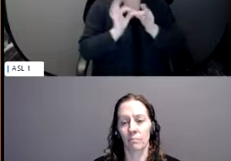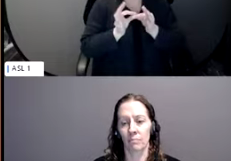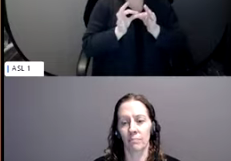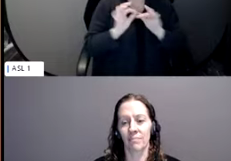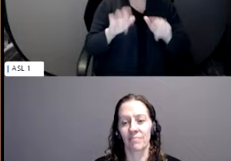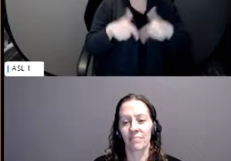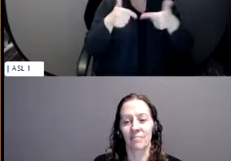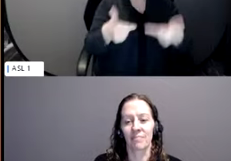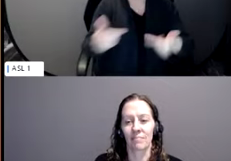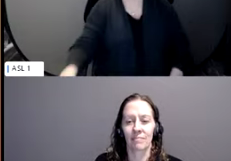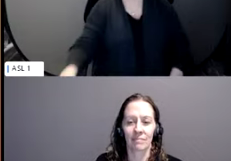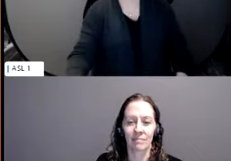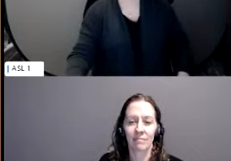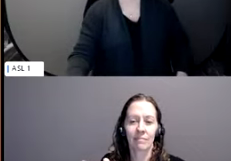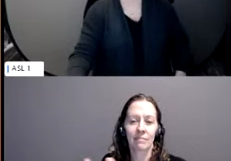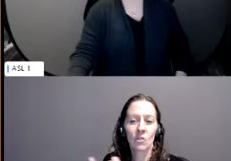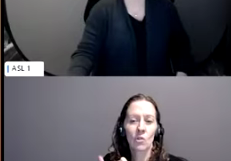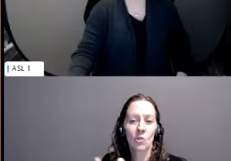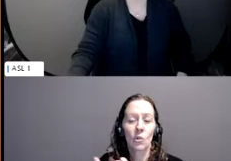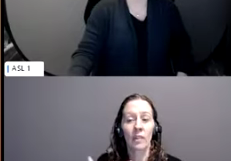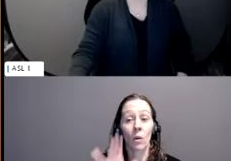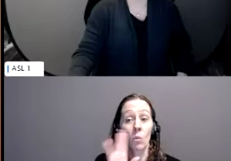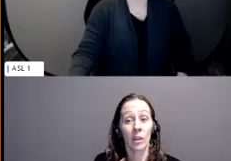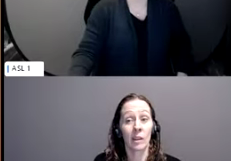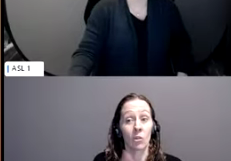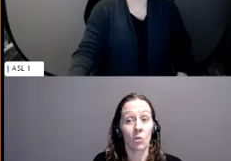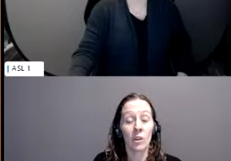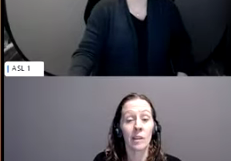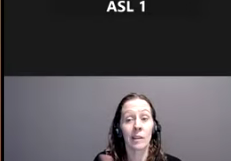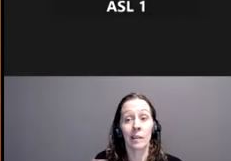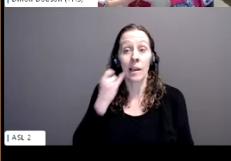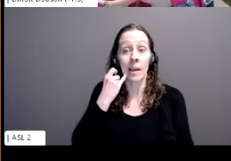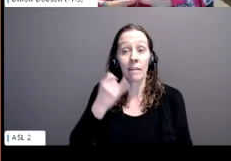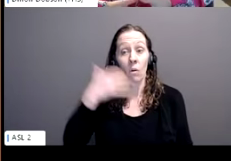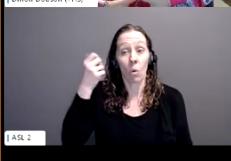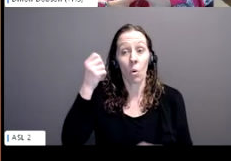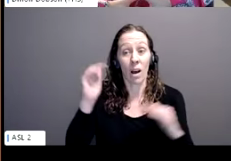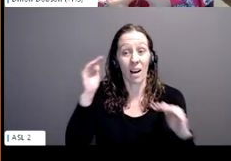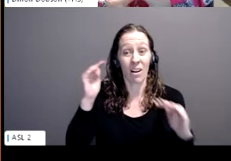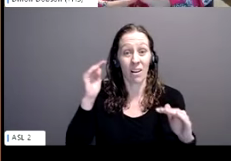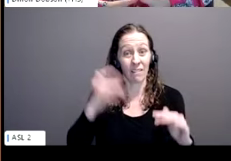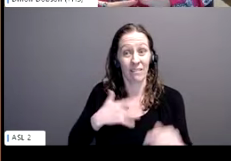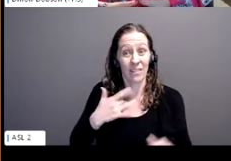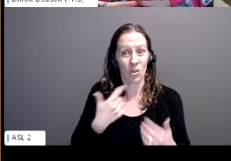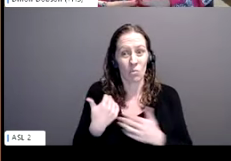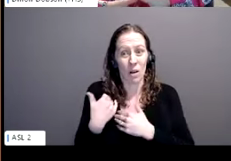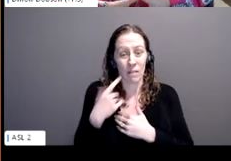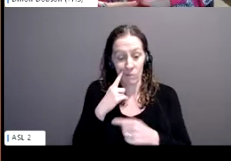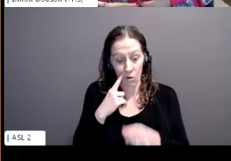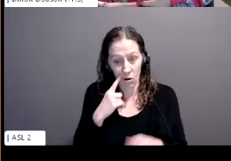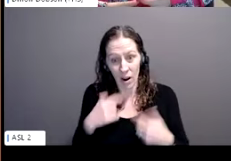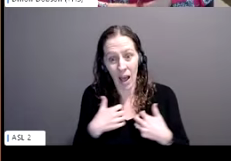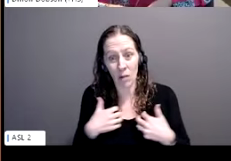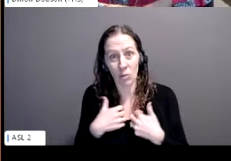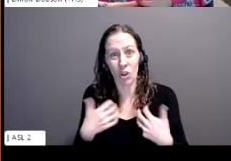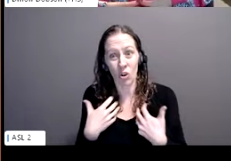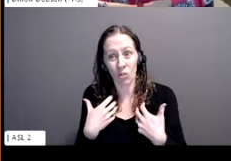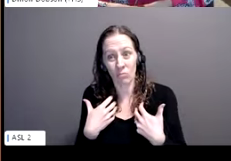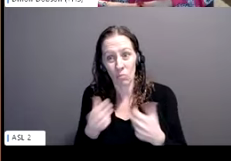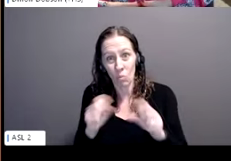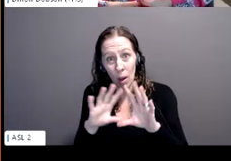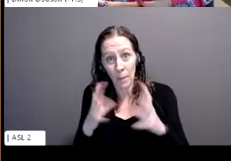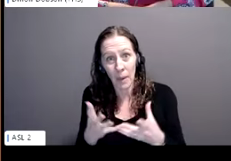of guilt and shame and dependence when an older adult feels responsible for the animal's well-being and perhaps lacks the ability to the power